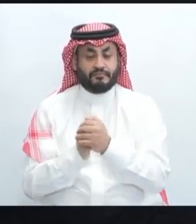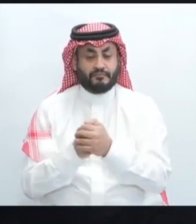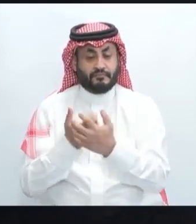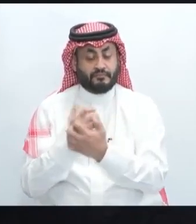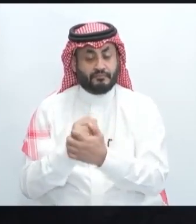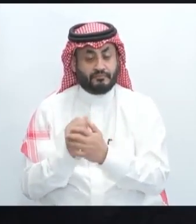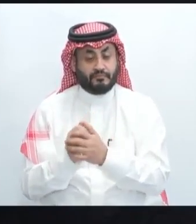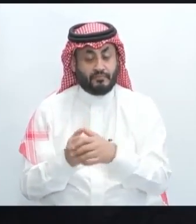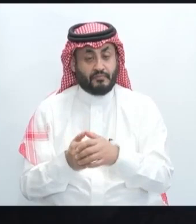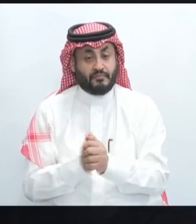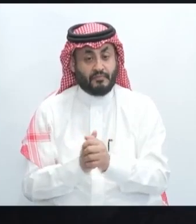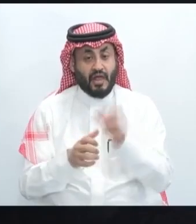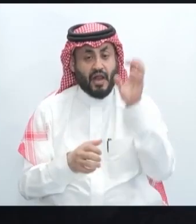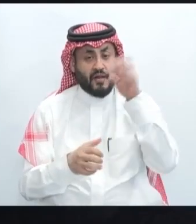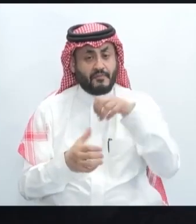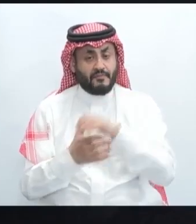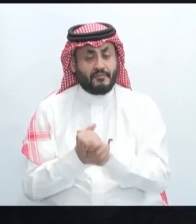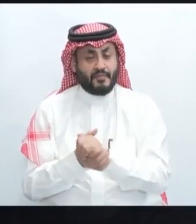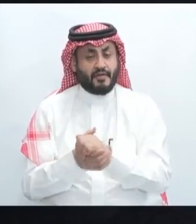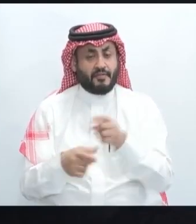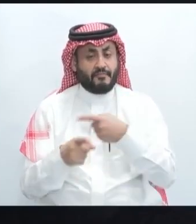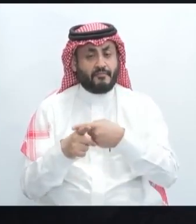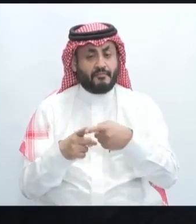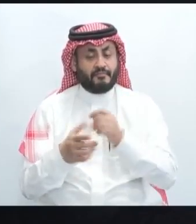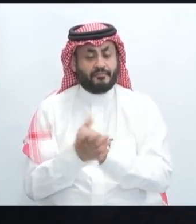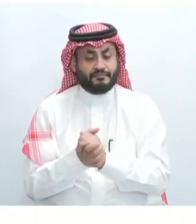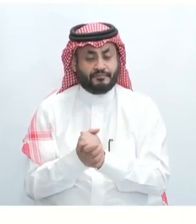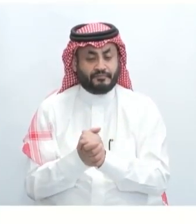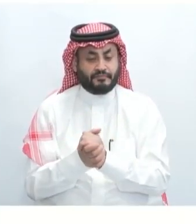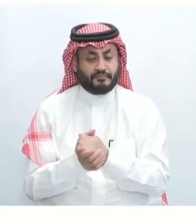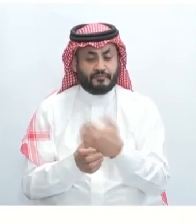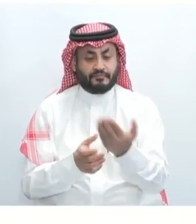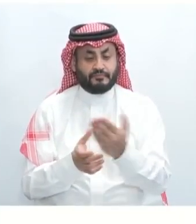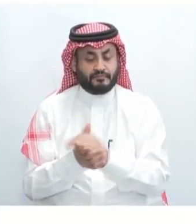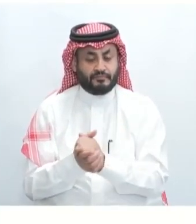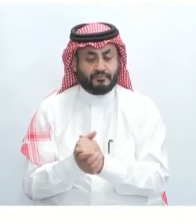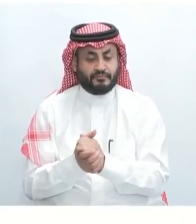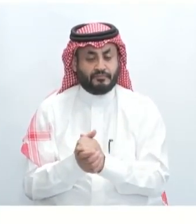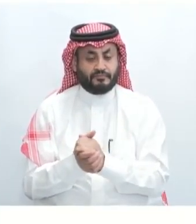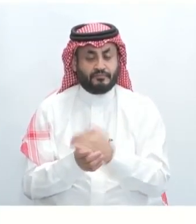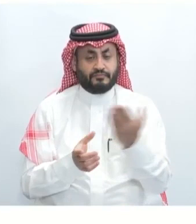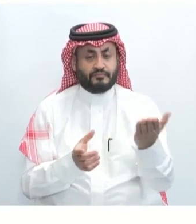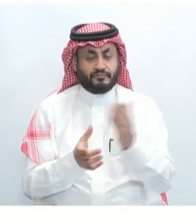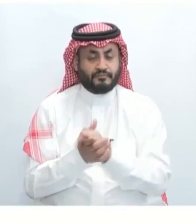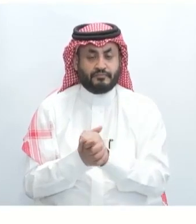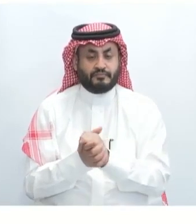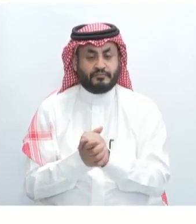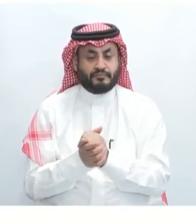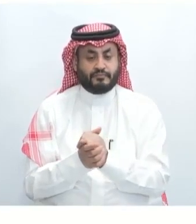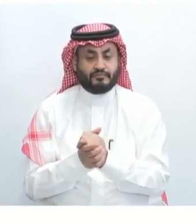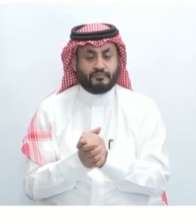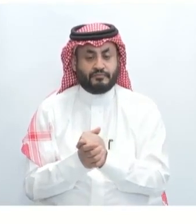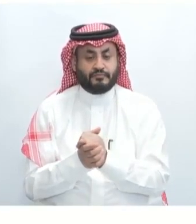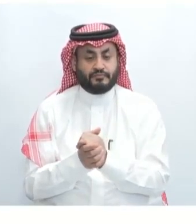orange. But we have this brown. So it's brown. This is the bear. It's